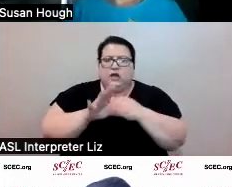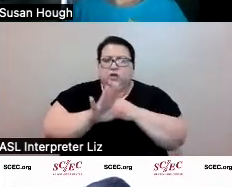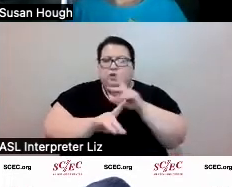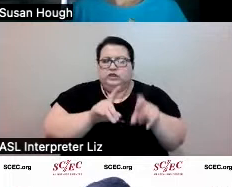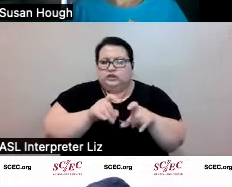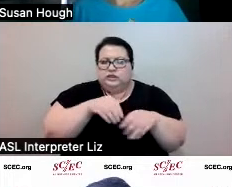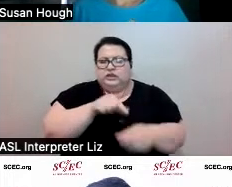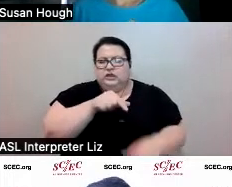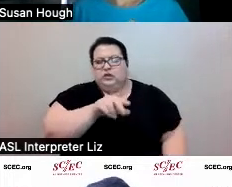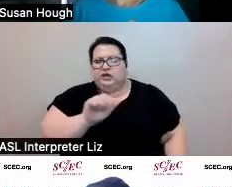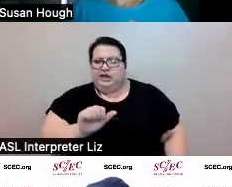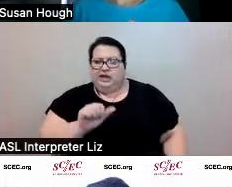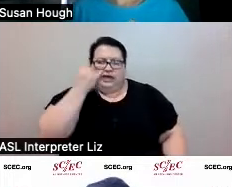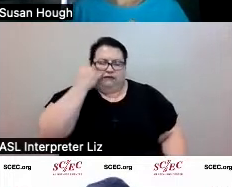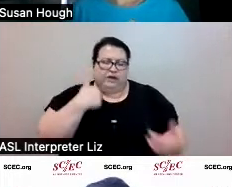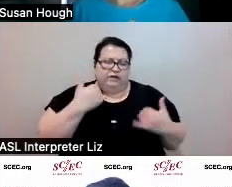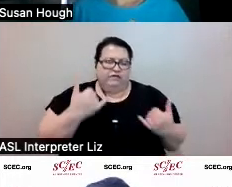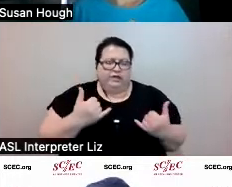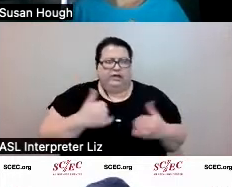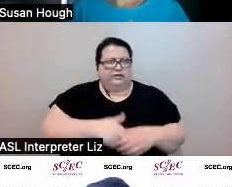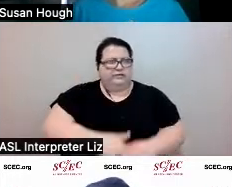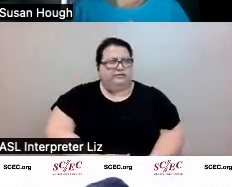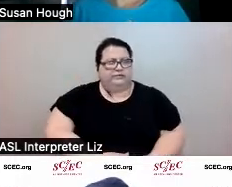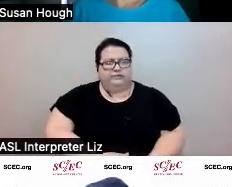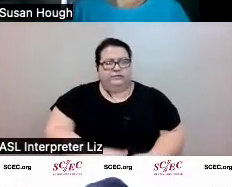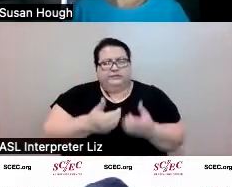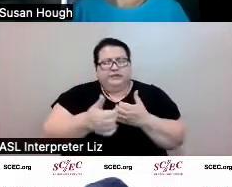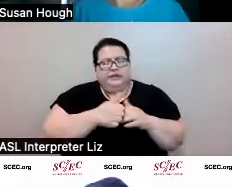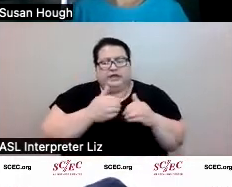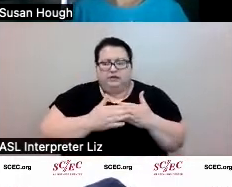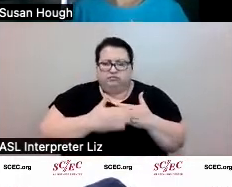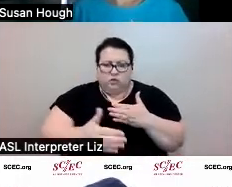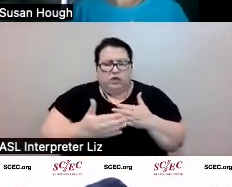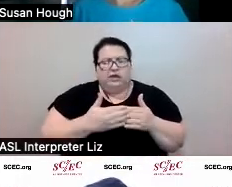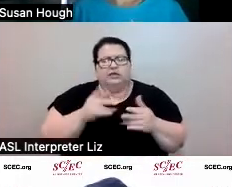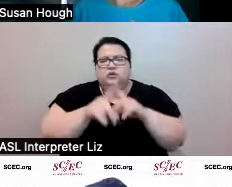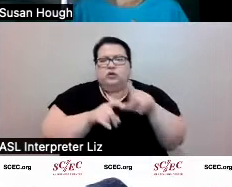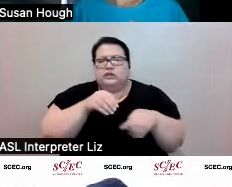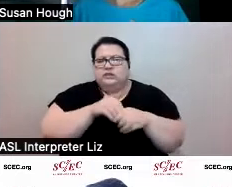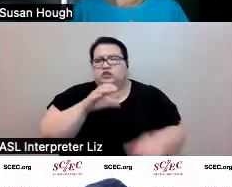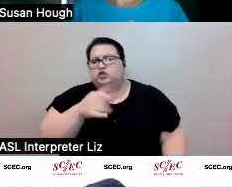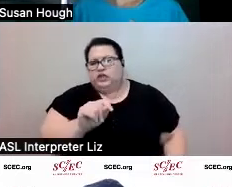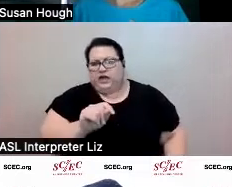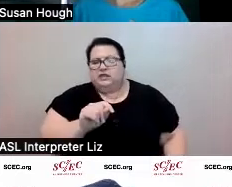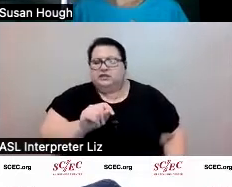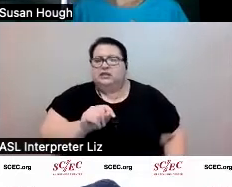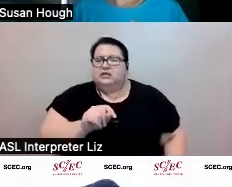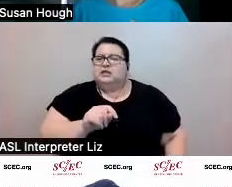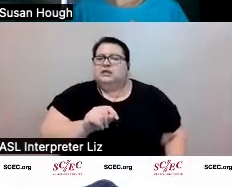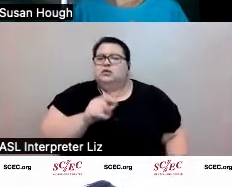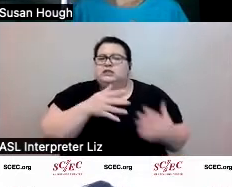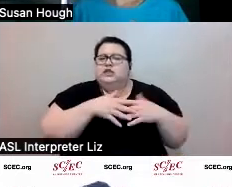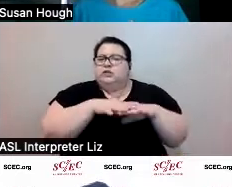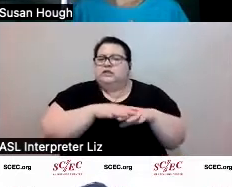Q&A if you have any right now. Otherwise, we can move on. There is a question in the chat, though we do prefer Q&A. Was the integration